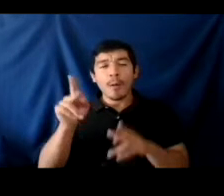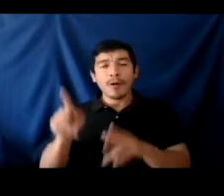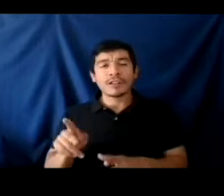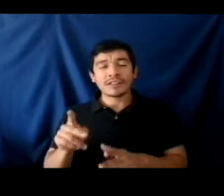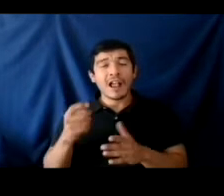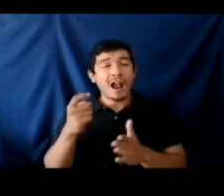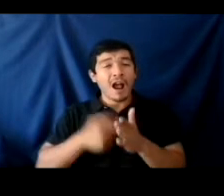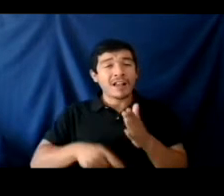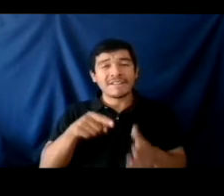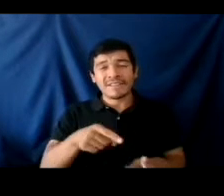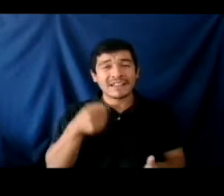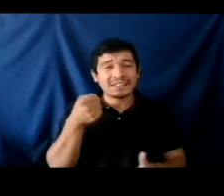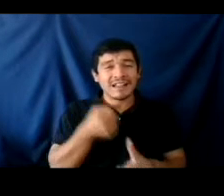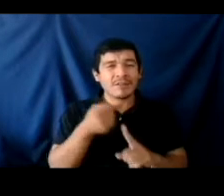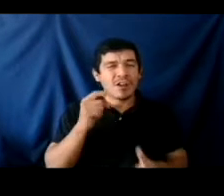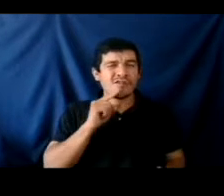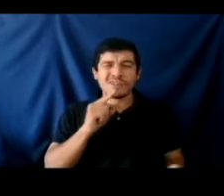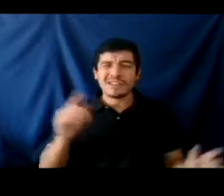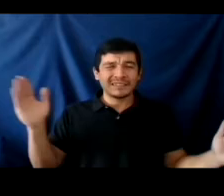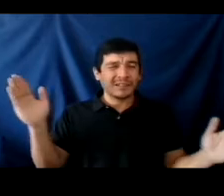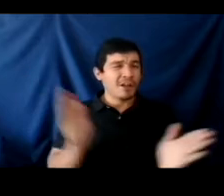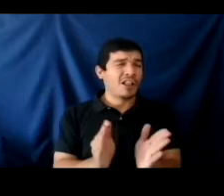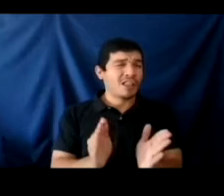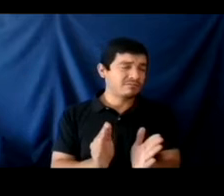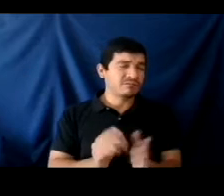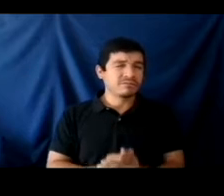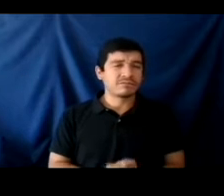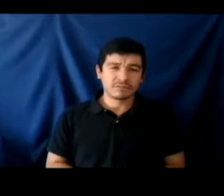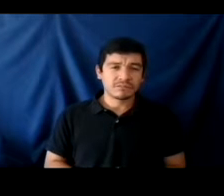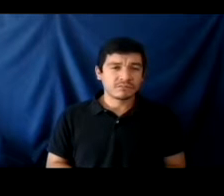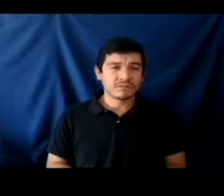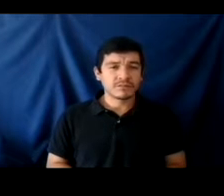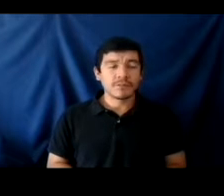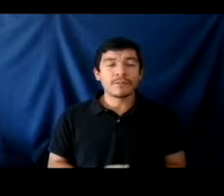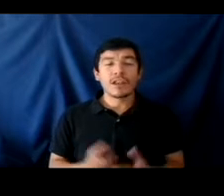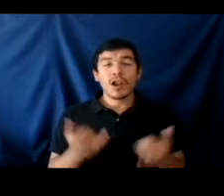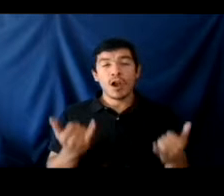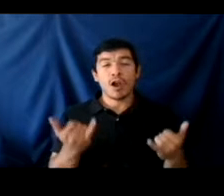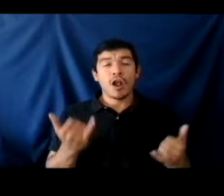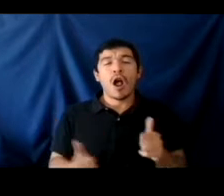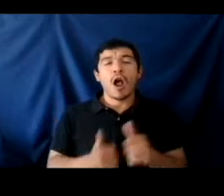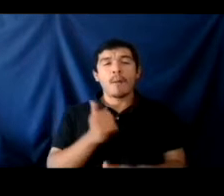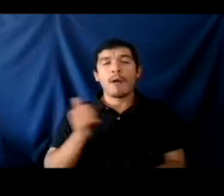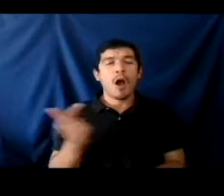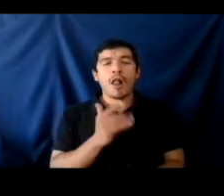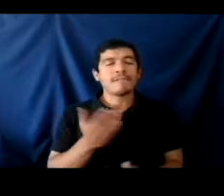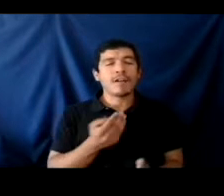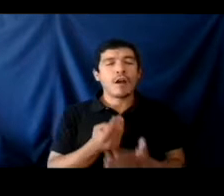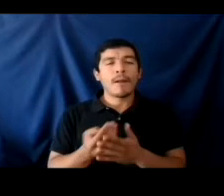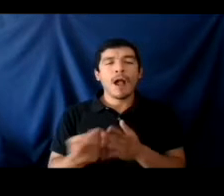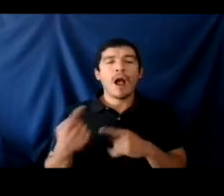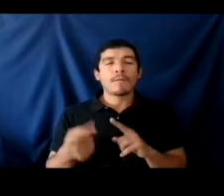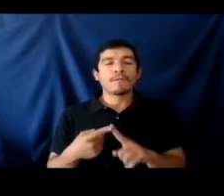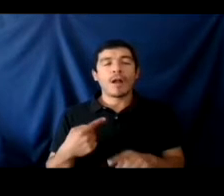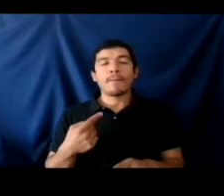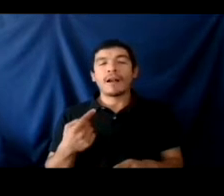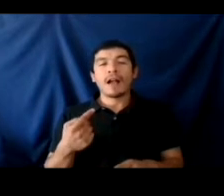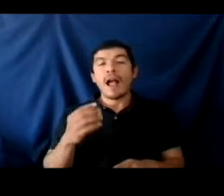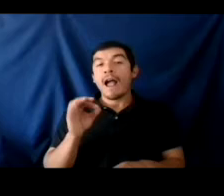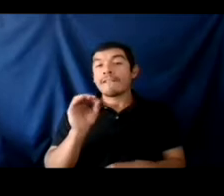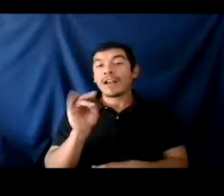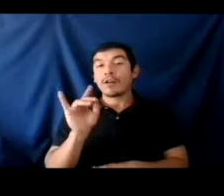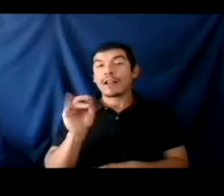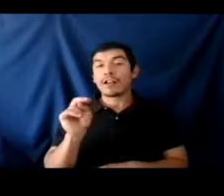this impact is really very efficient. Currently, almost all of our money comes from foundations, and